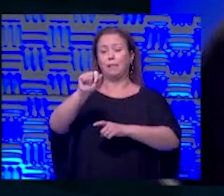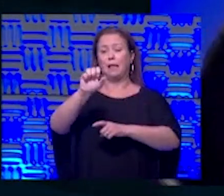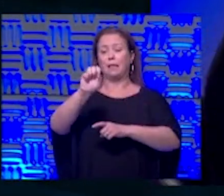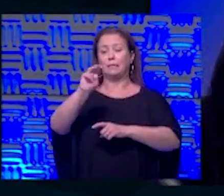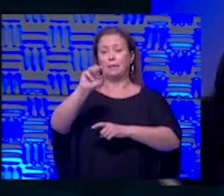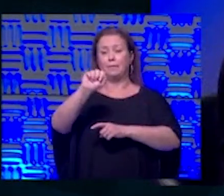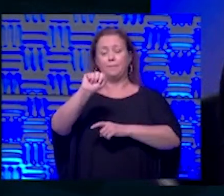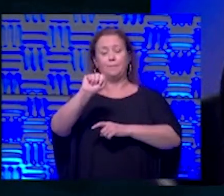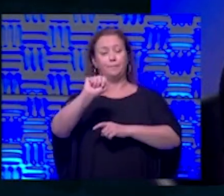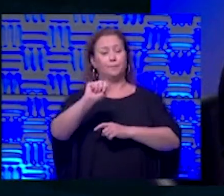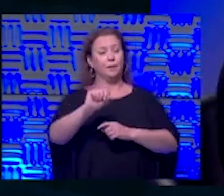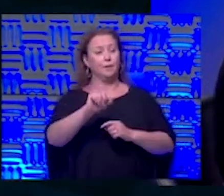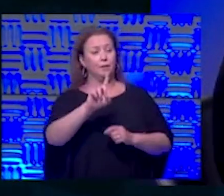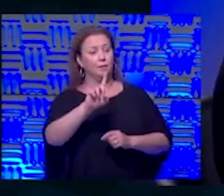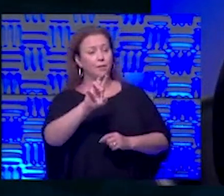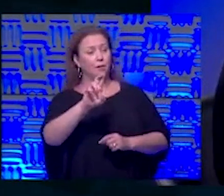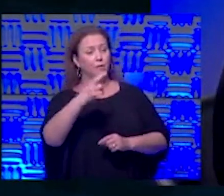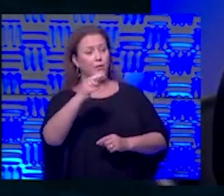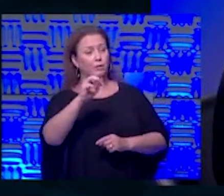Asymptomatic. Dr. Hawkinson?